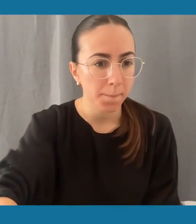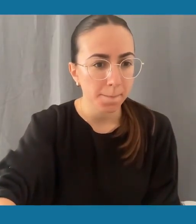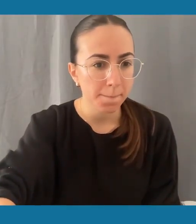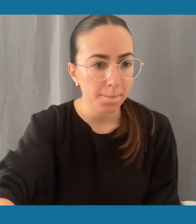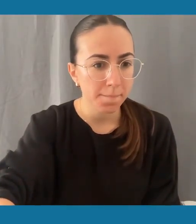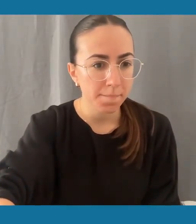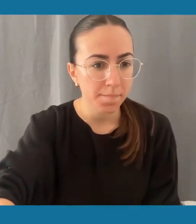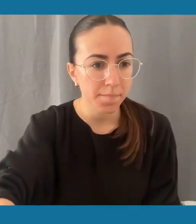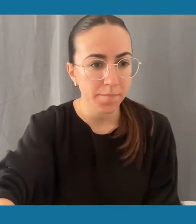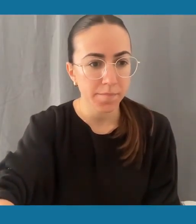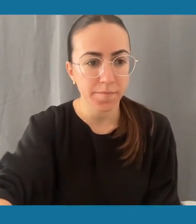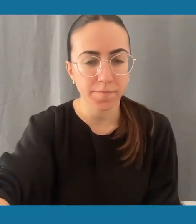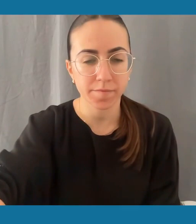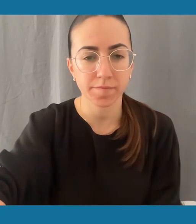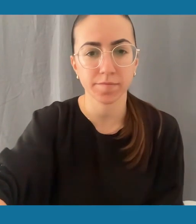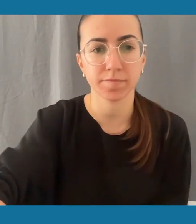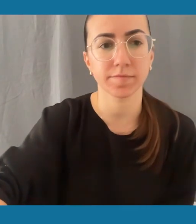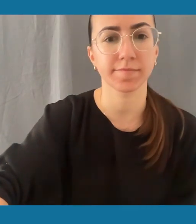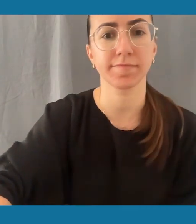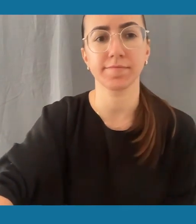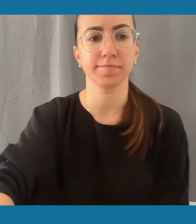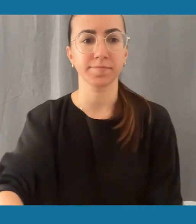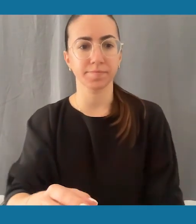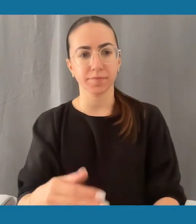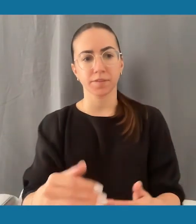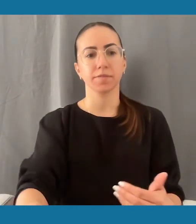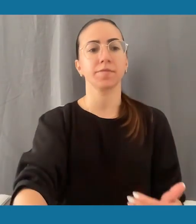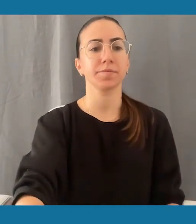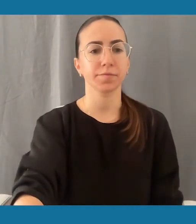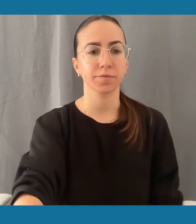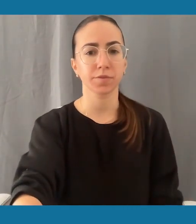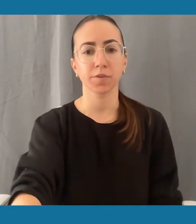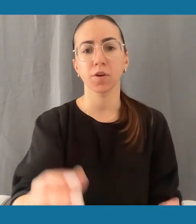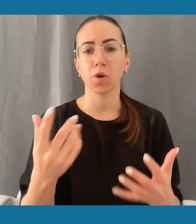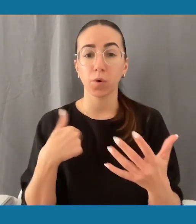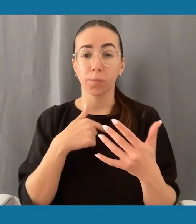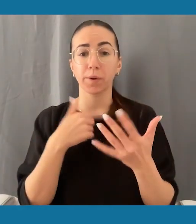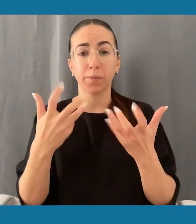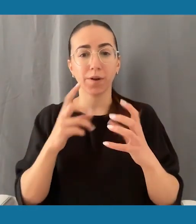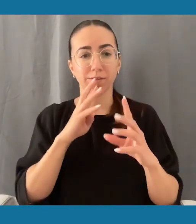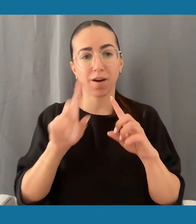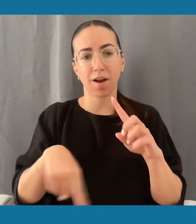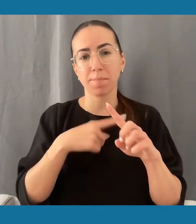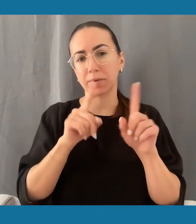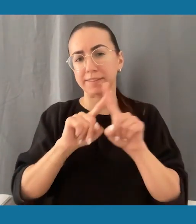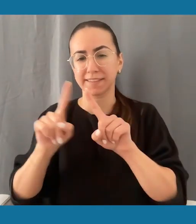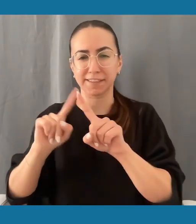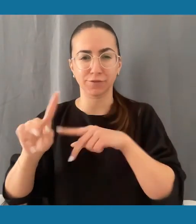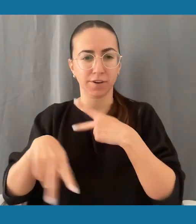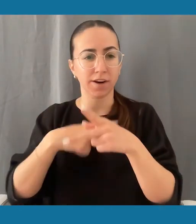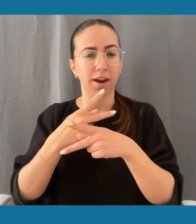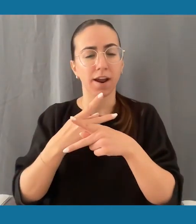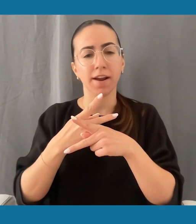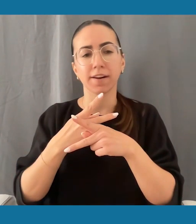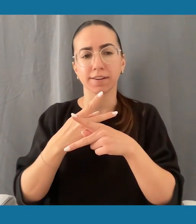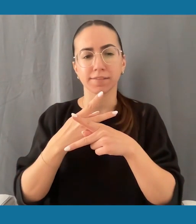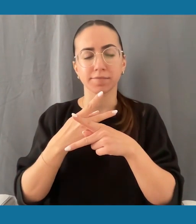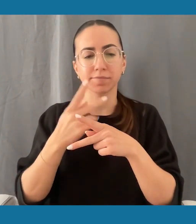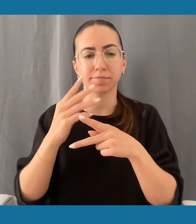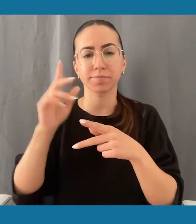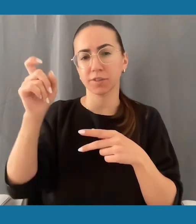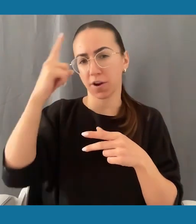a government benefits standpoint, starting there, we want to talk about several different government